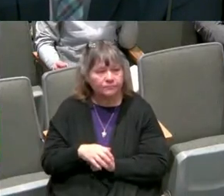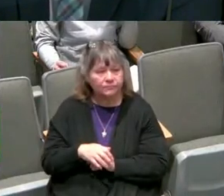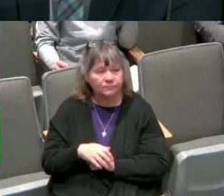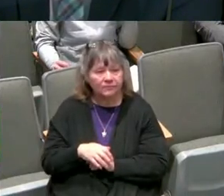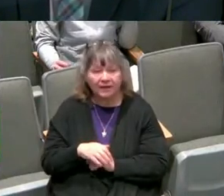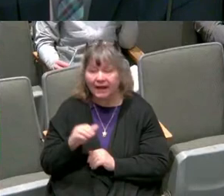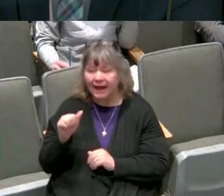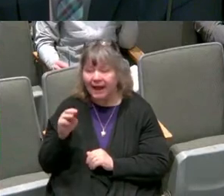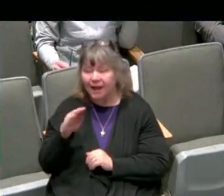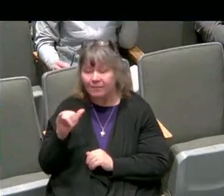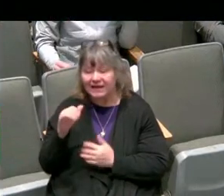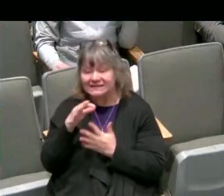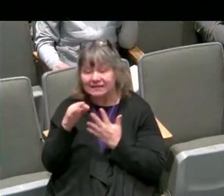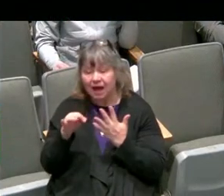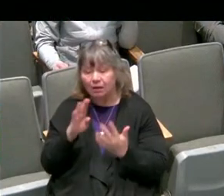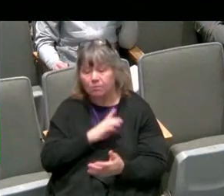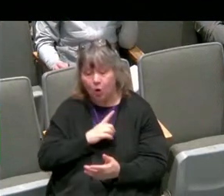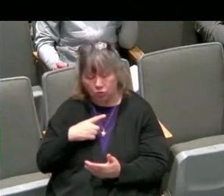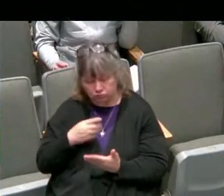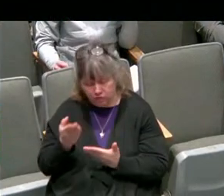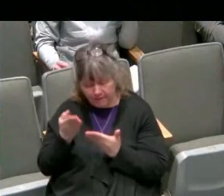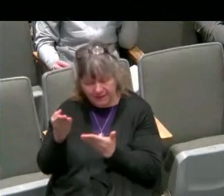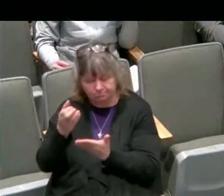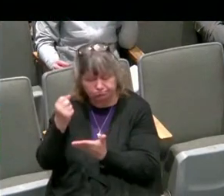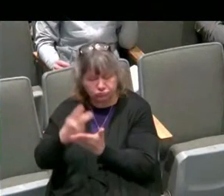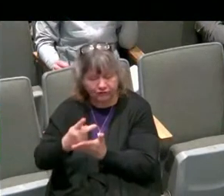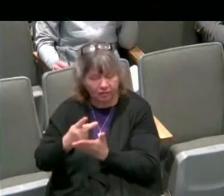Amy ritterbush select board recommends approval